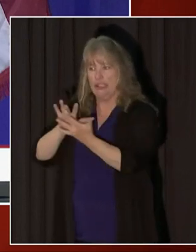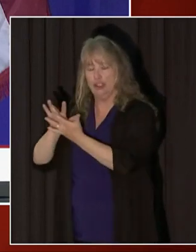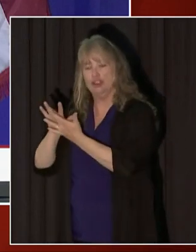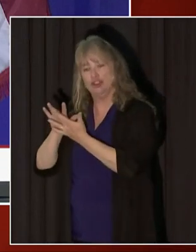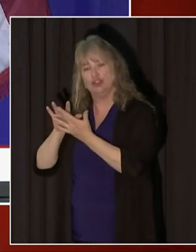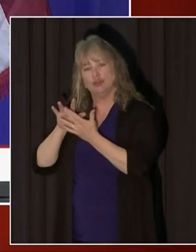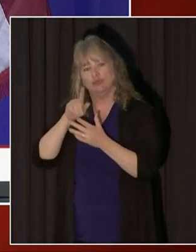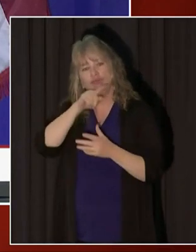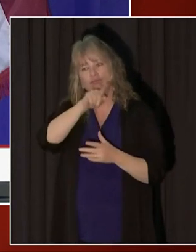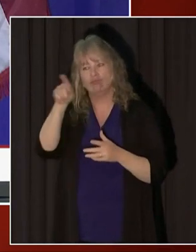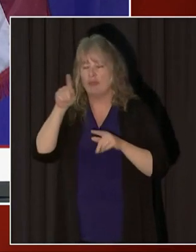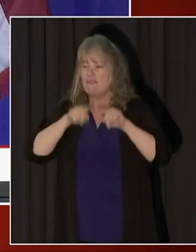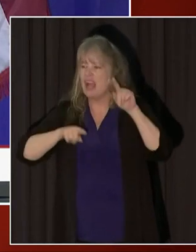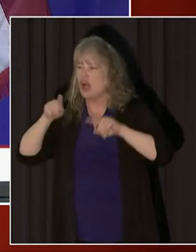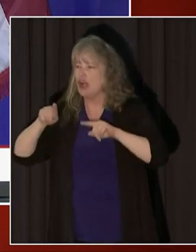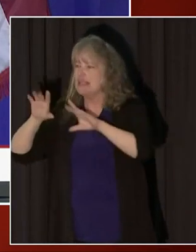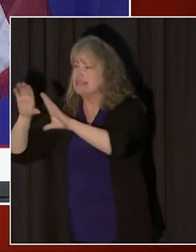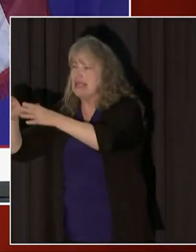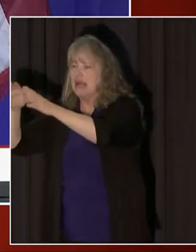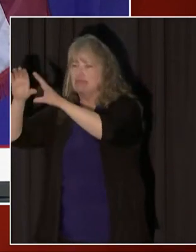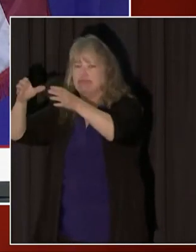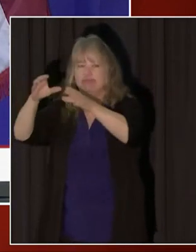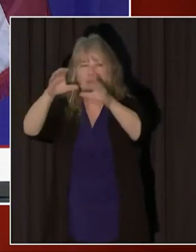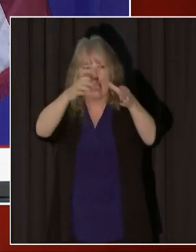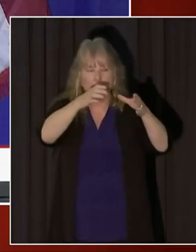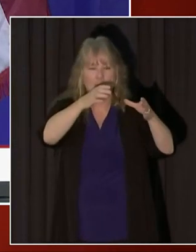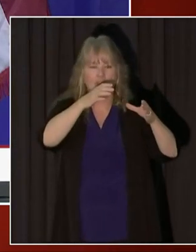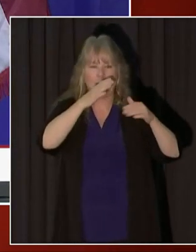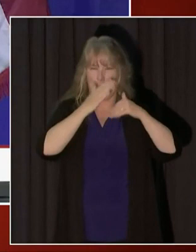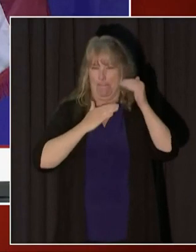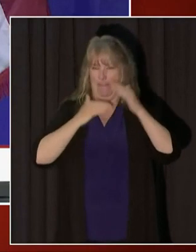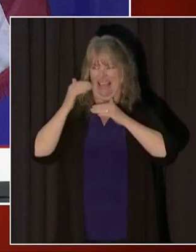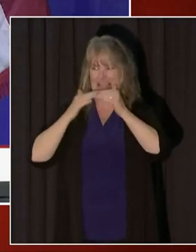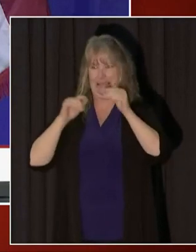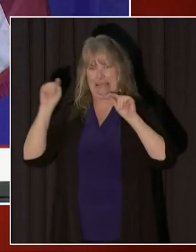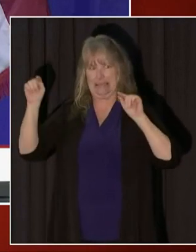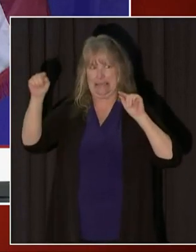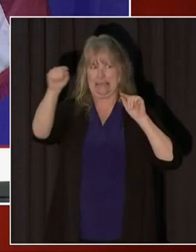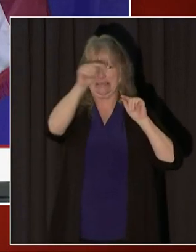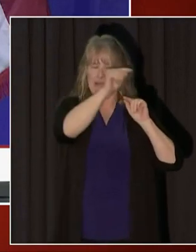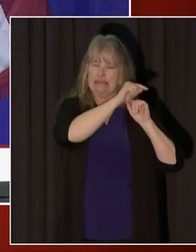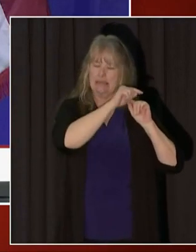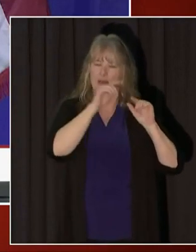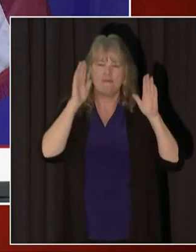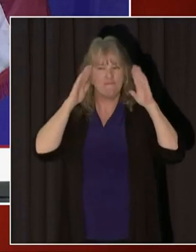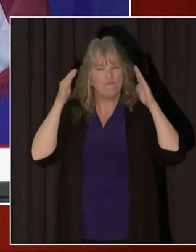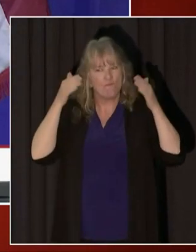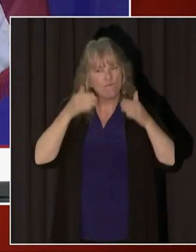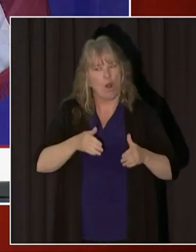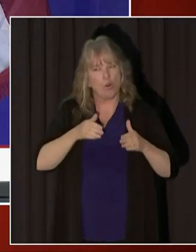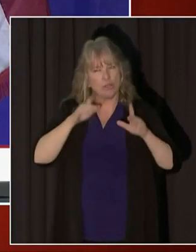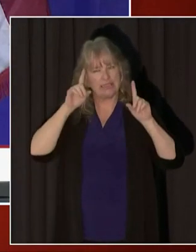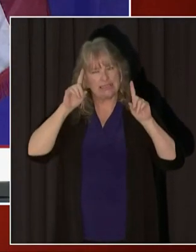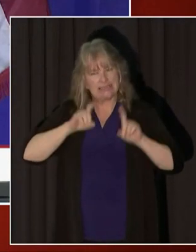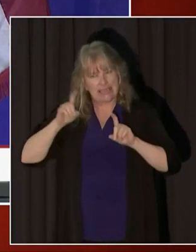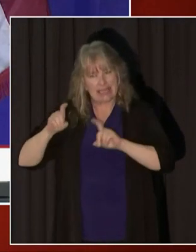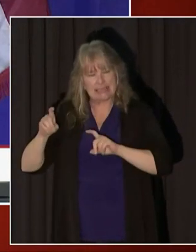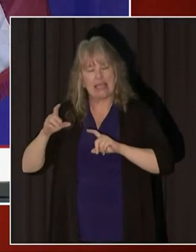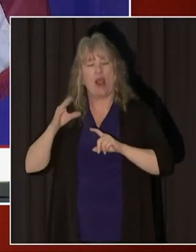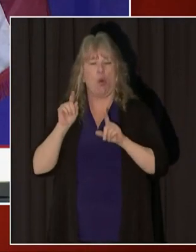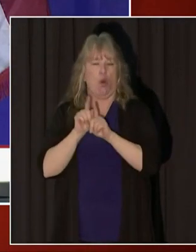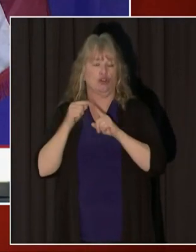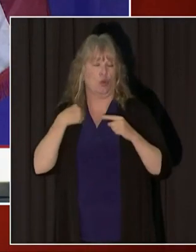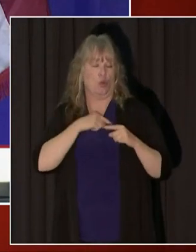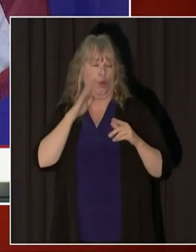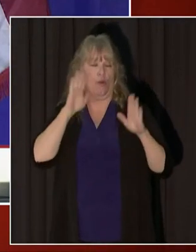various neighborhoods and buildings along that corridor to focus on testing and isolation.